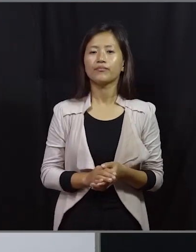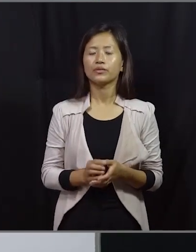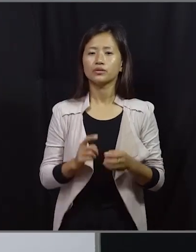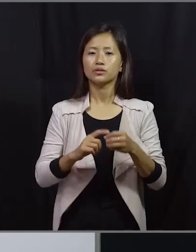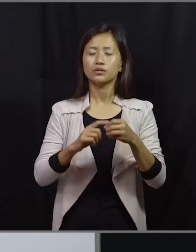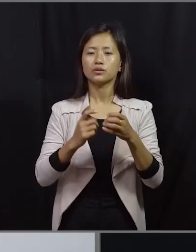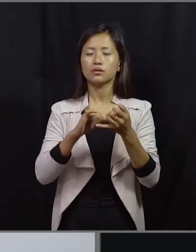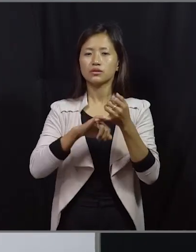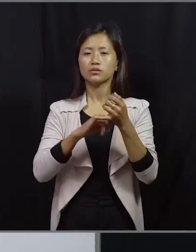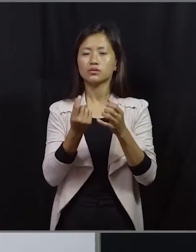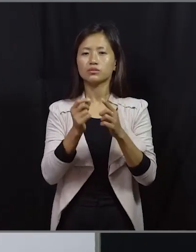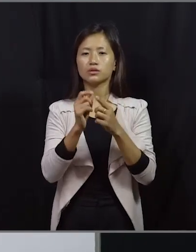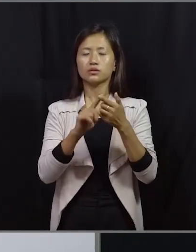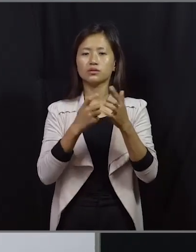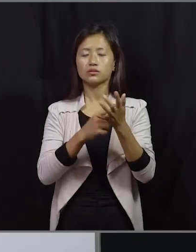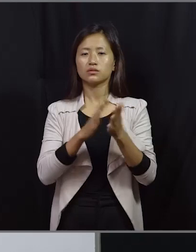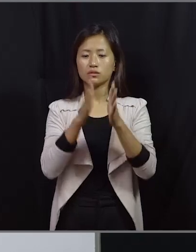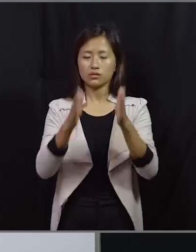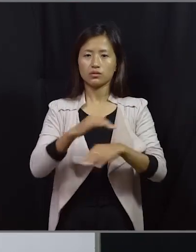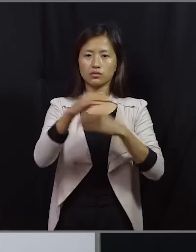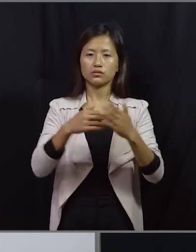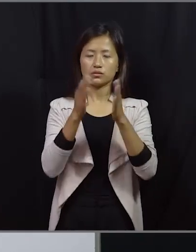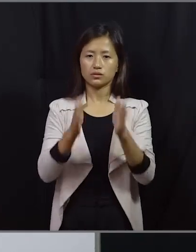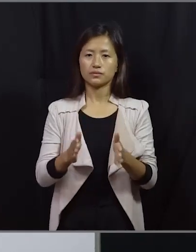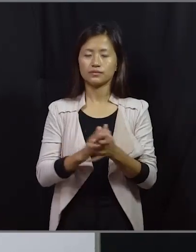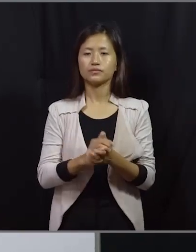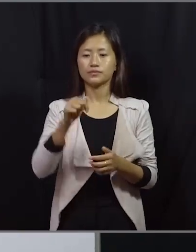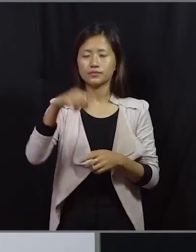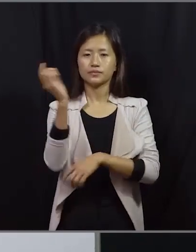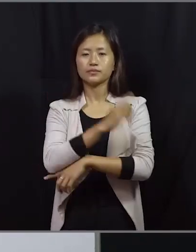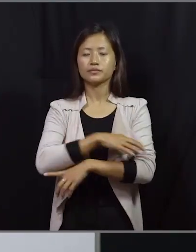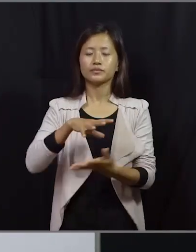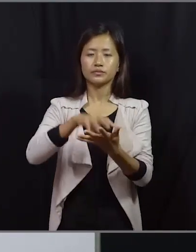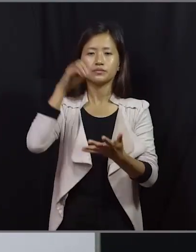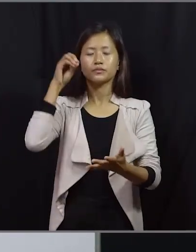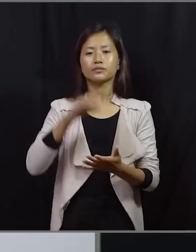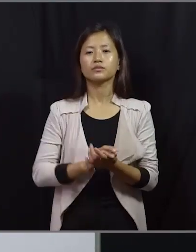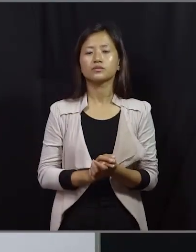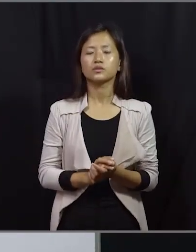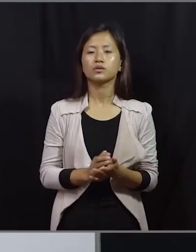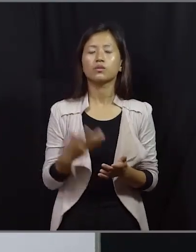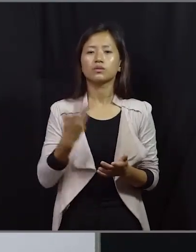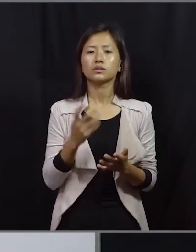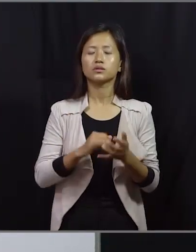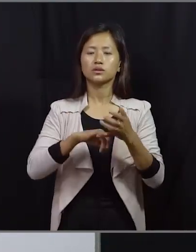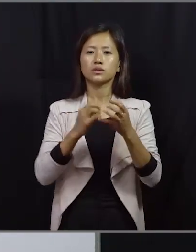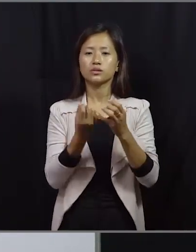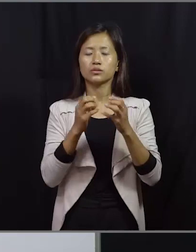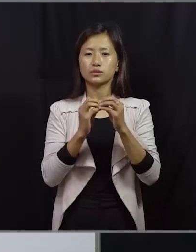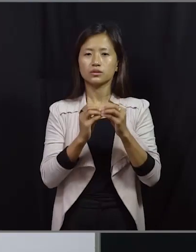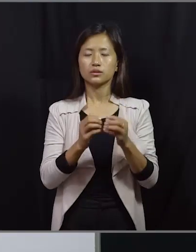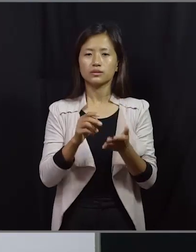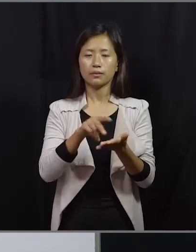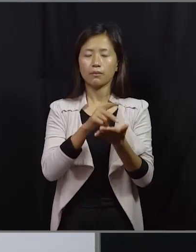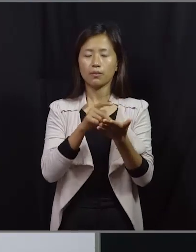of all the sets. Okay, today we learned what is a subset, what is a proper